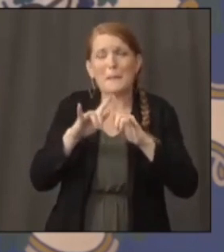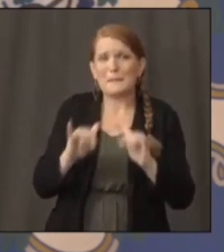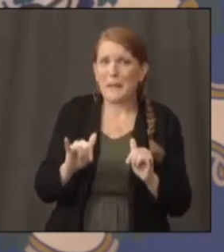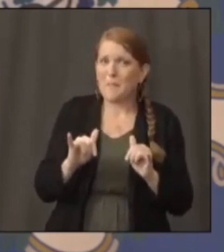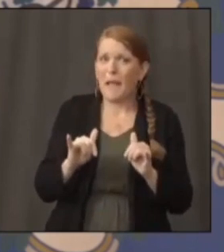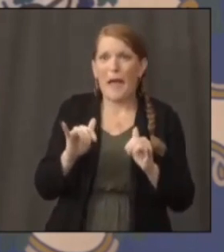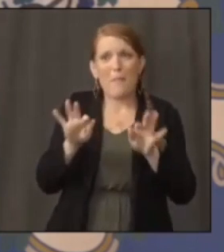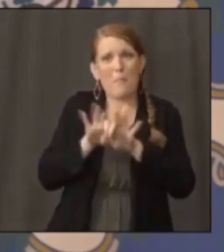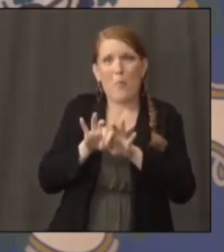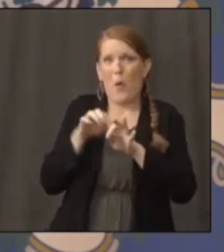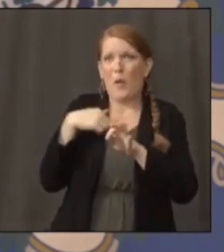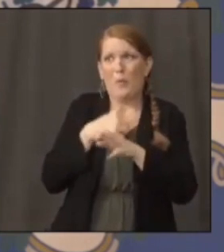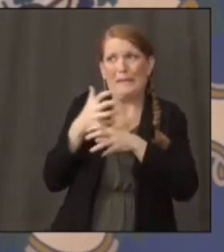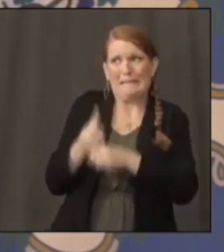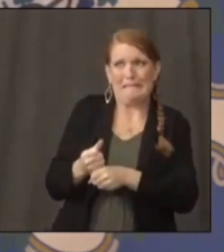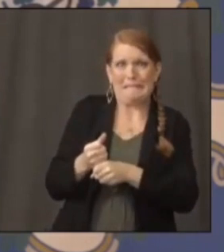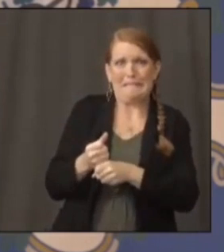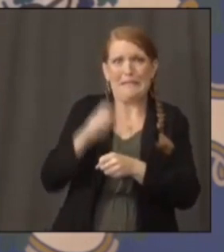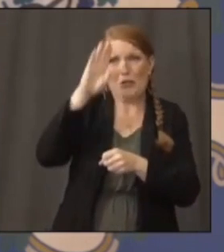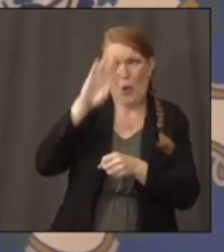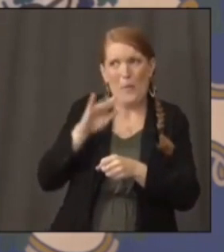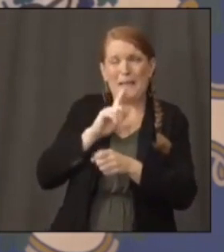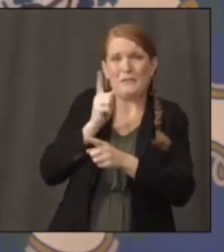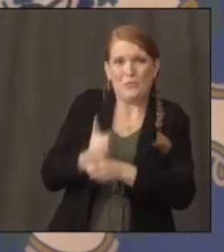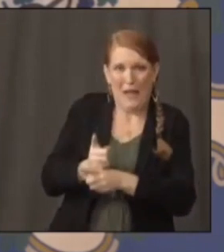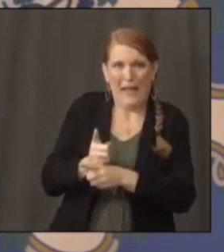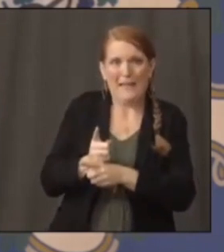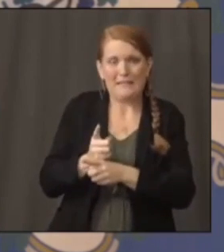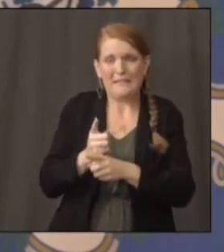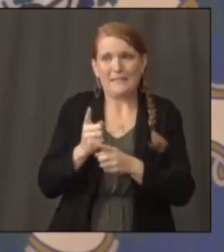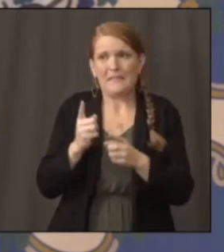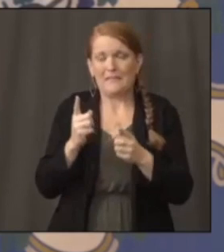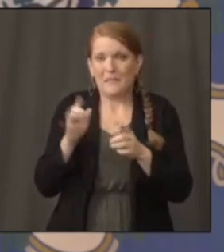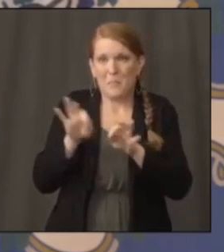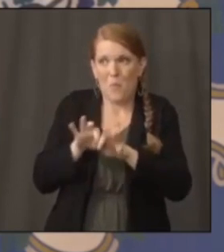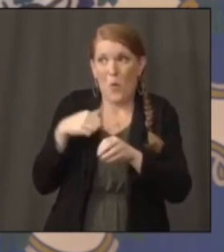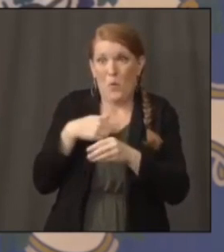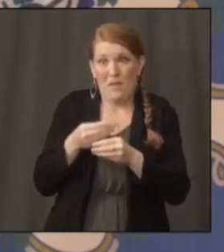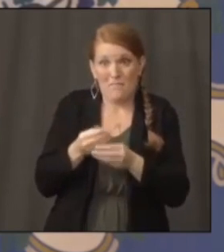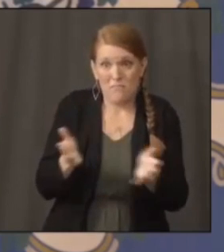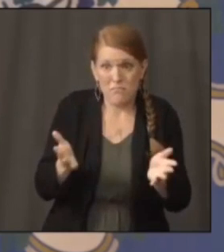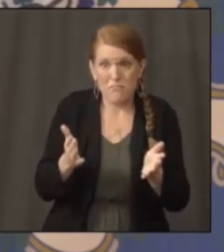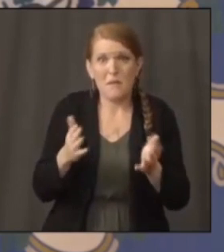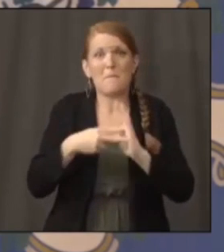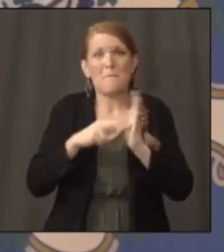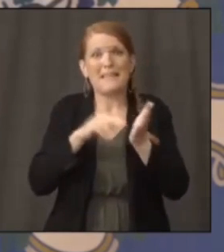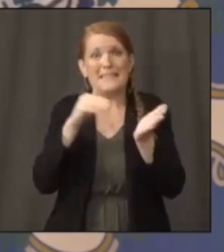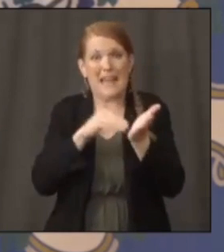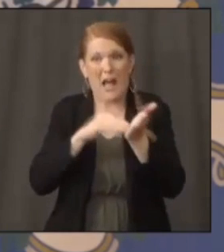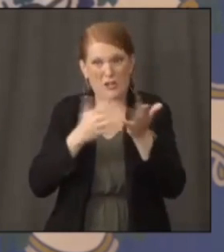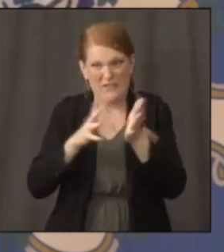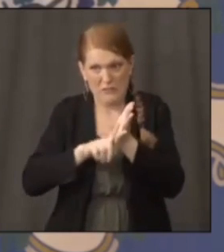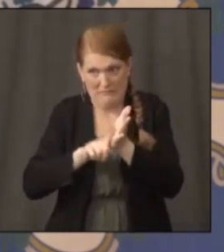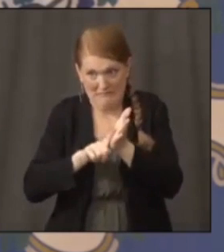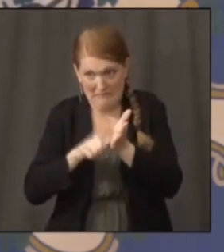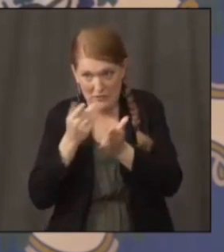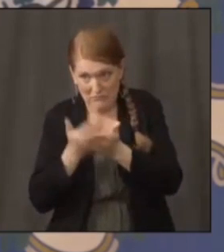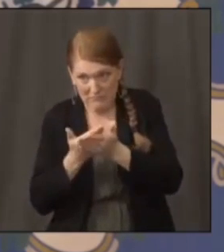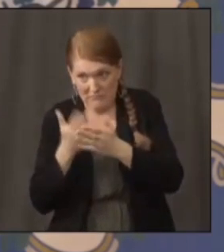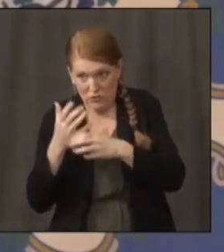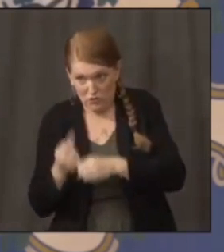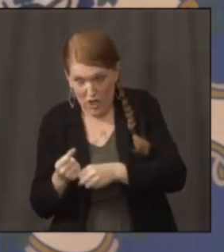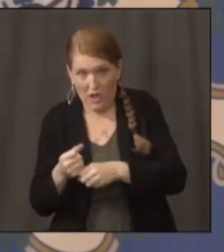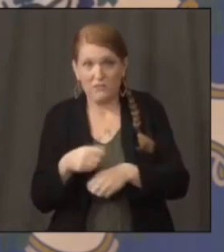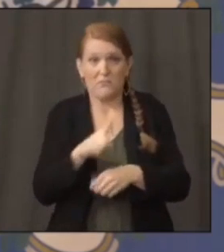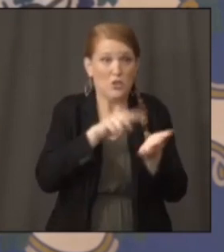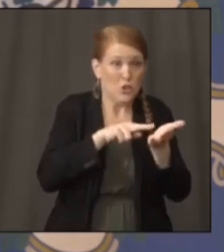want to make sure that when we do it, people have confidence, your doctors have confidence, your nurses have confidence, we have confidence in the CDC. This